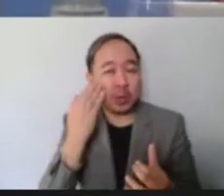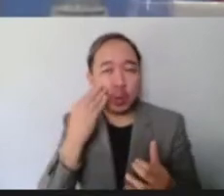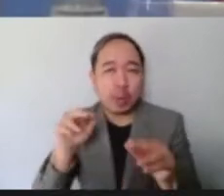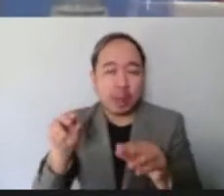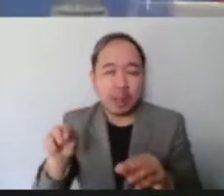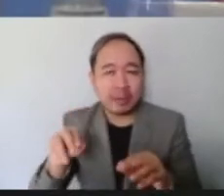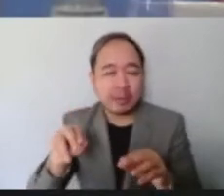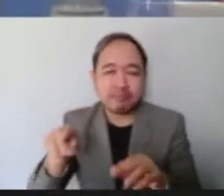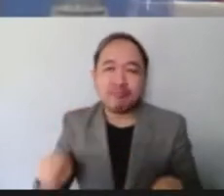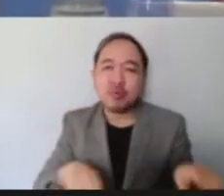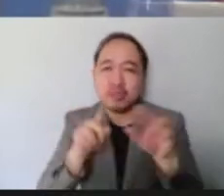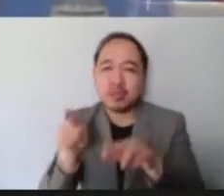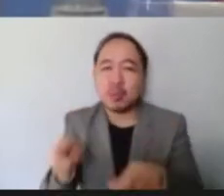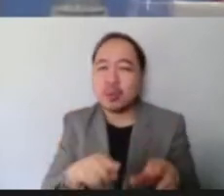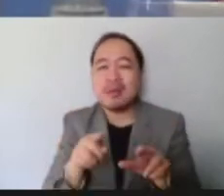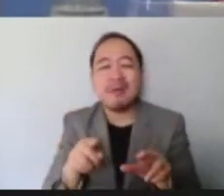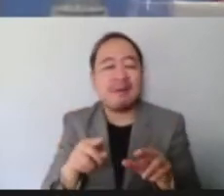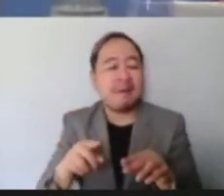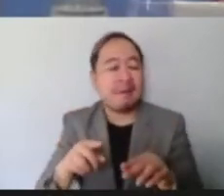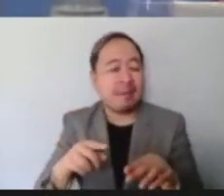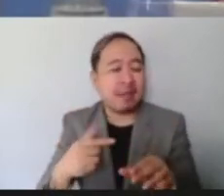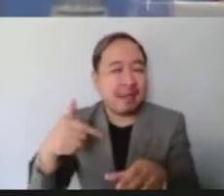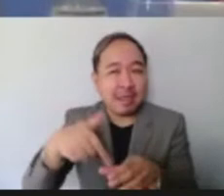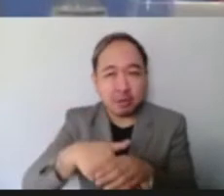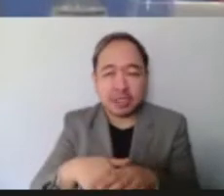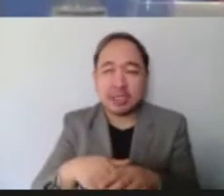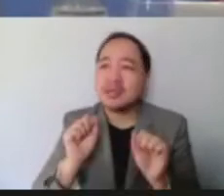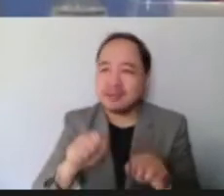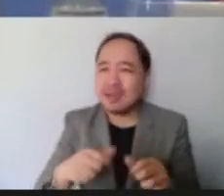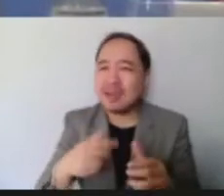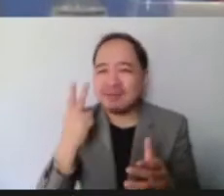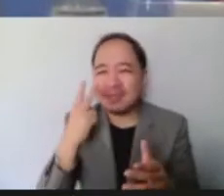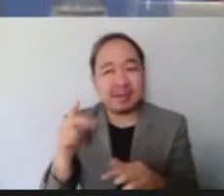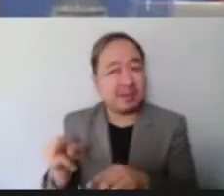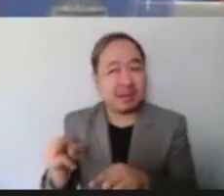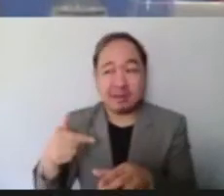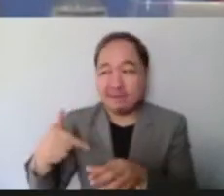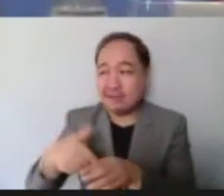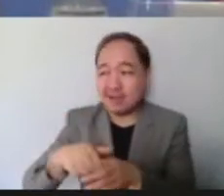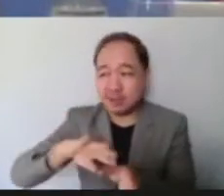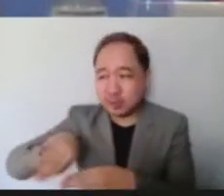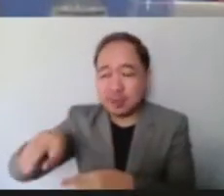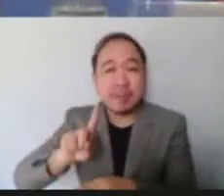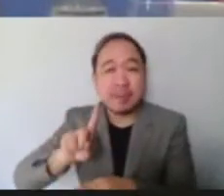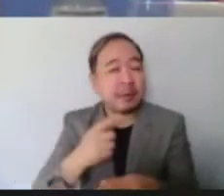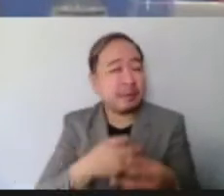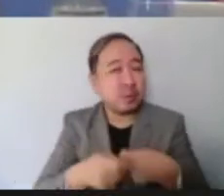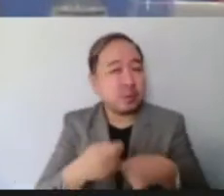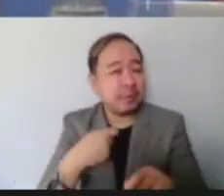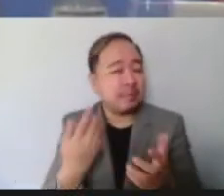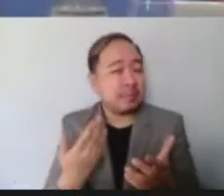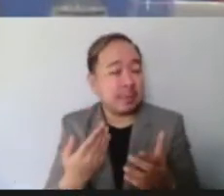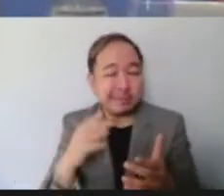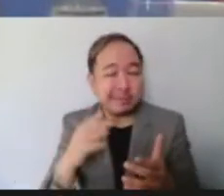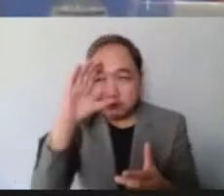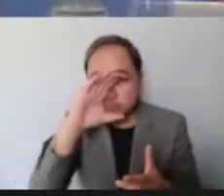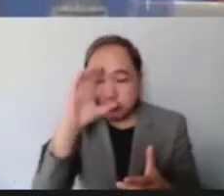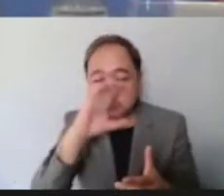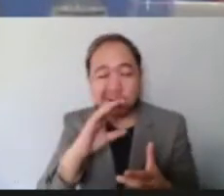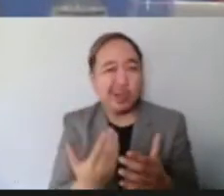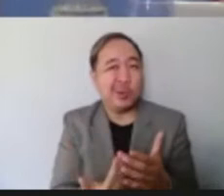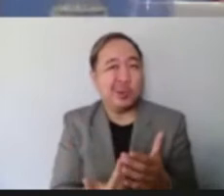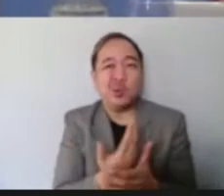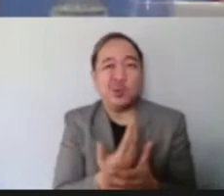cheaper than fossil fuels and is the pathway to energy security stable prices and the development of new and exciting and Innovative